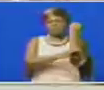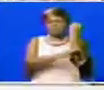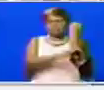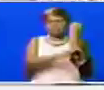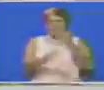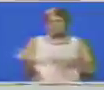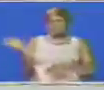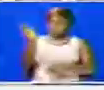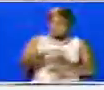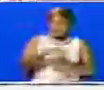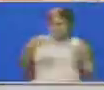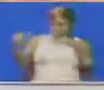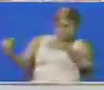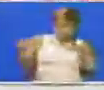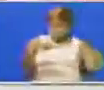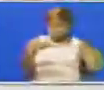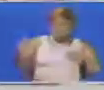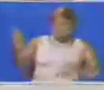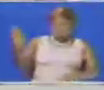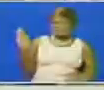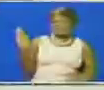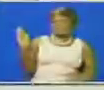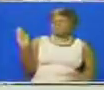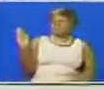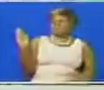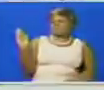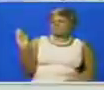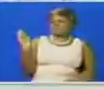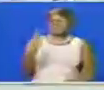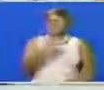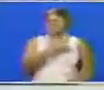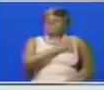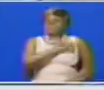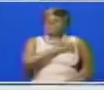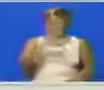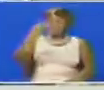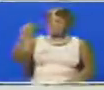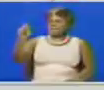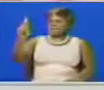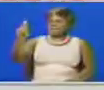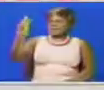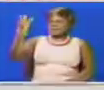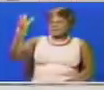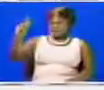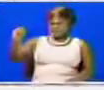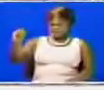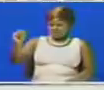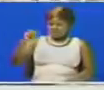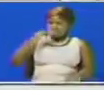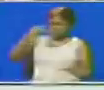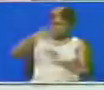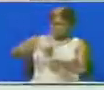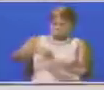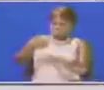the return of running street battles with security agencies, NASA's NRM wing has written to Nairobi County Police